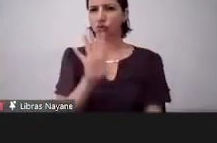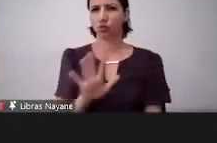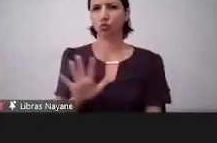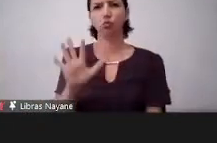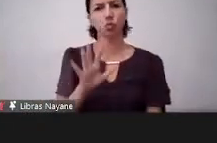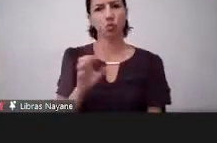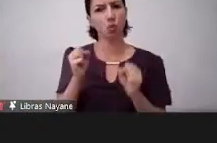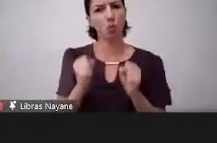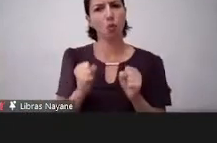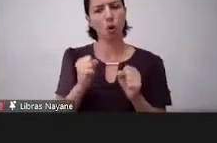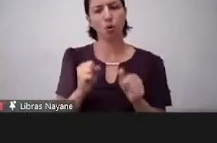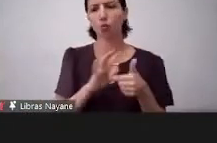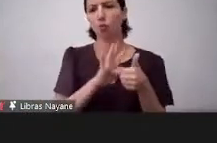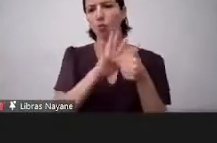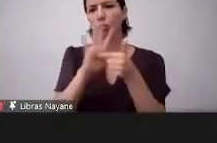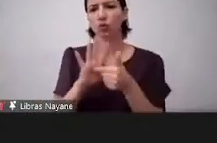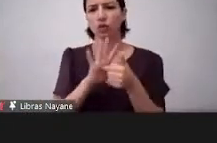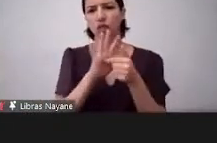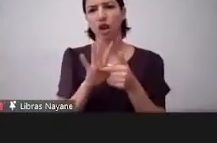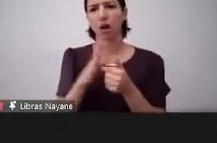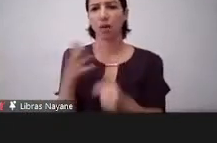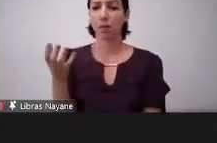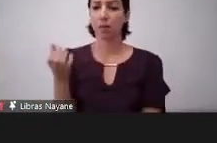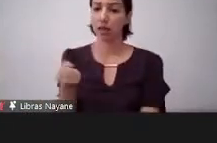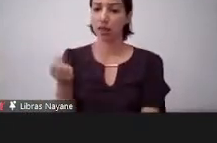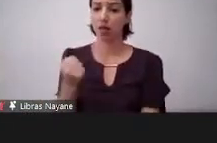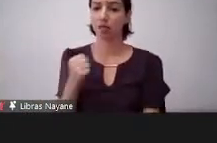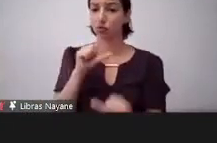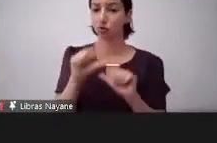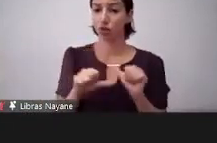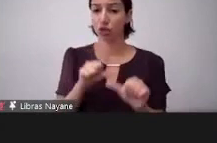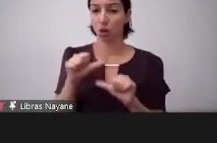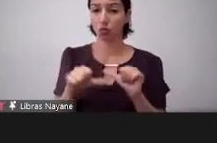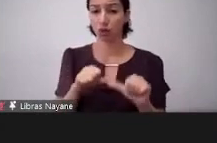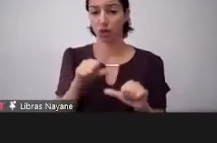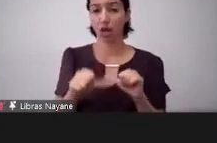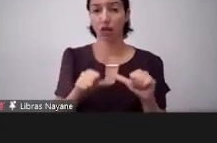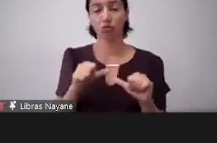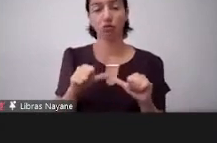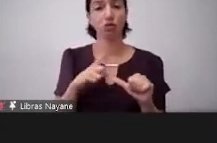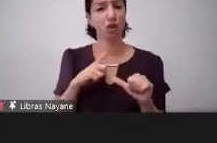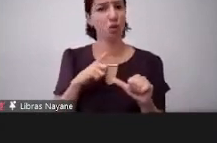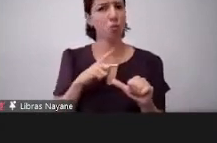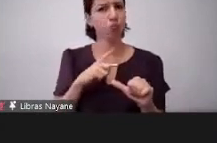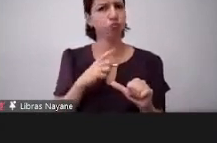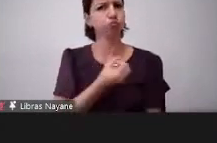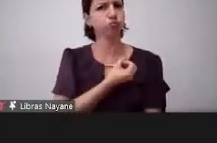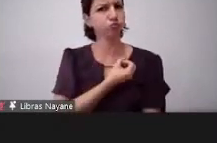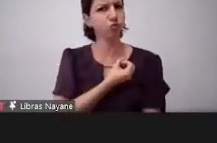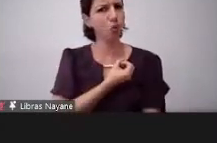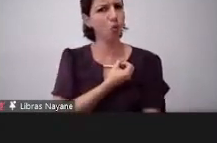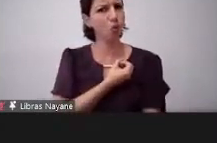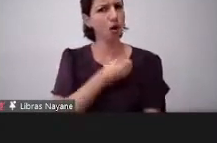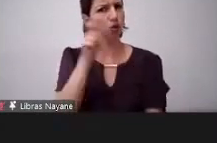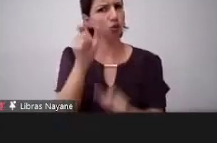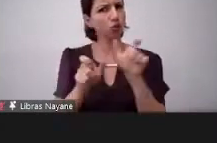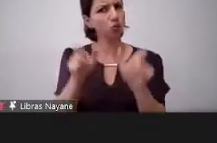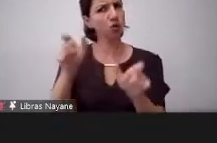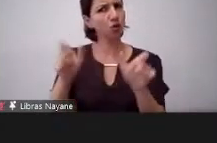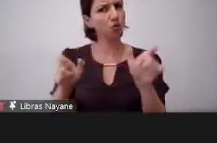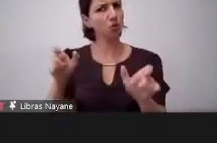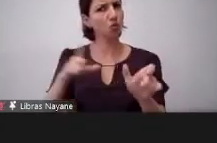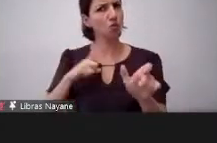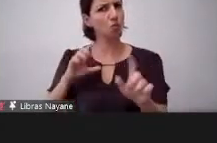Nevertheless, it is still a small group of people who are affected by the lifetime allowance, around 3%